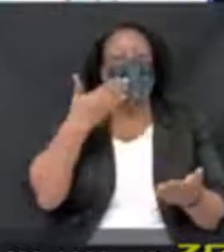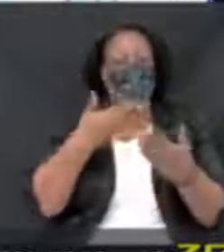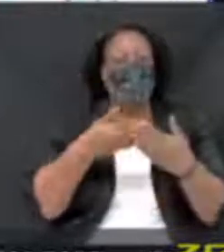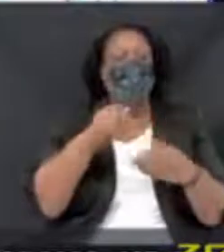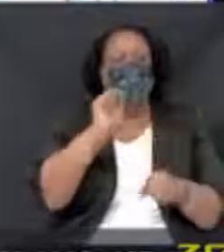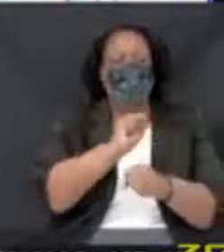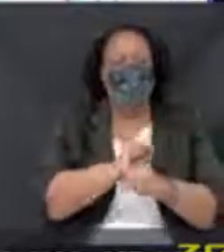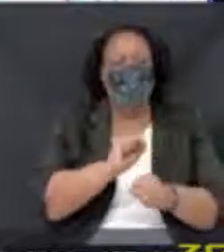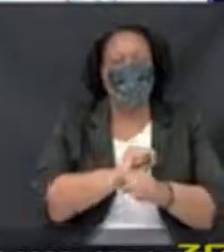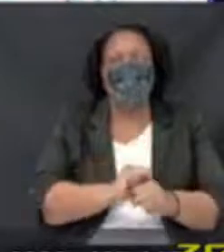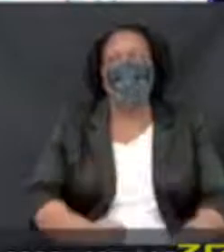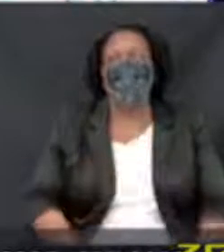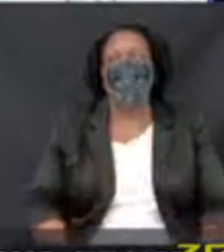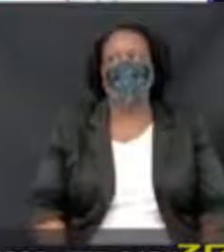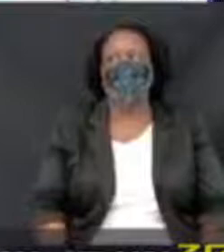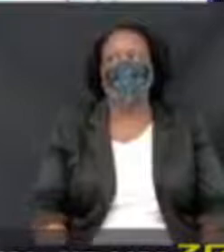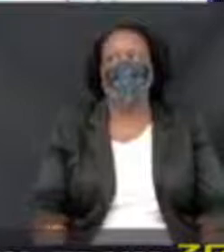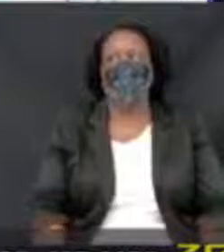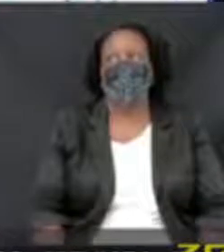course,